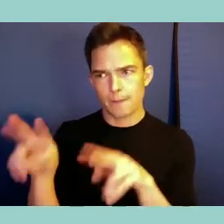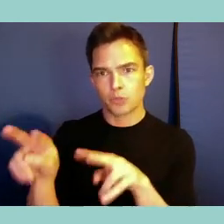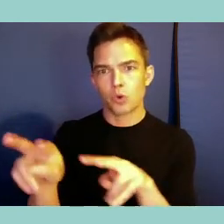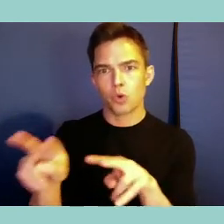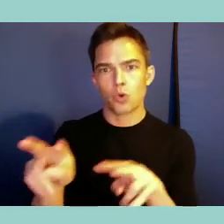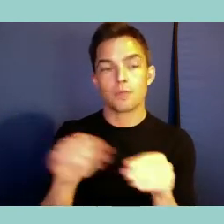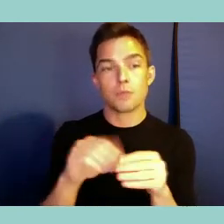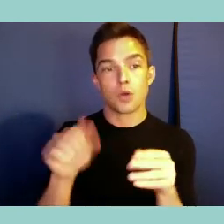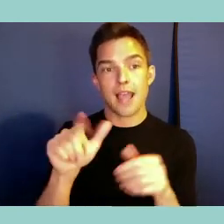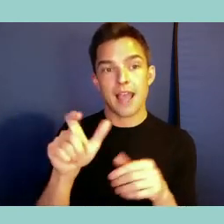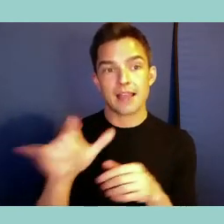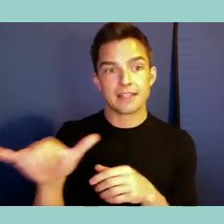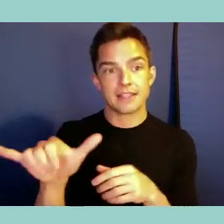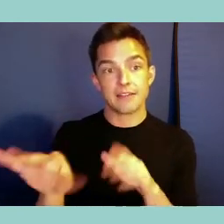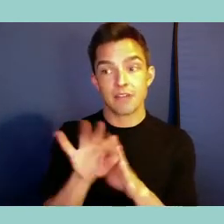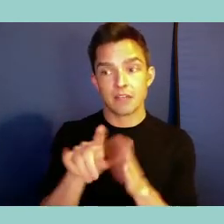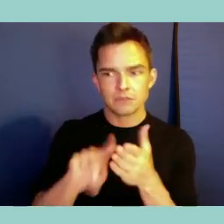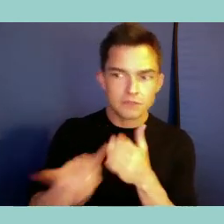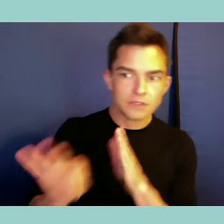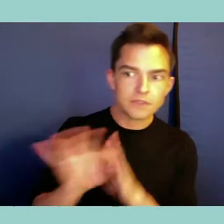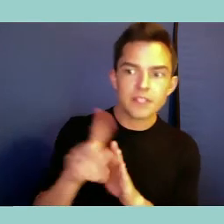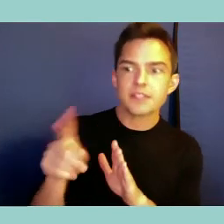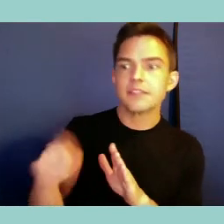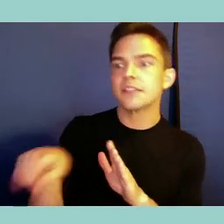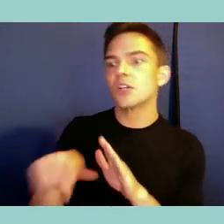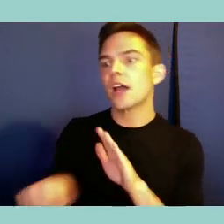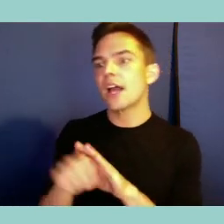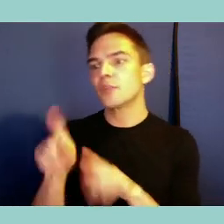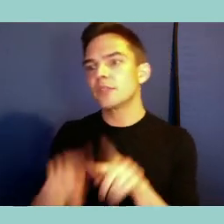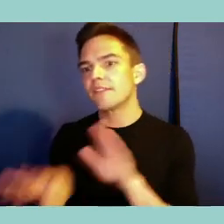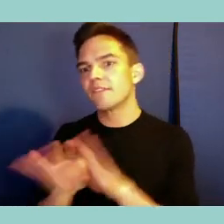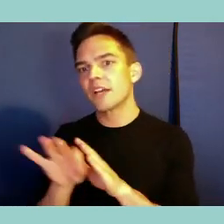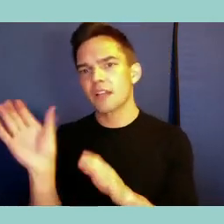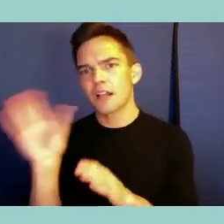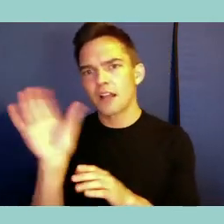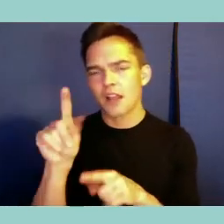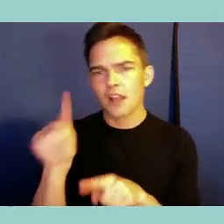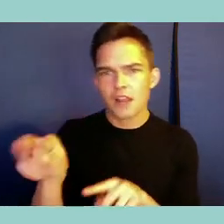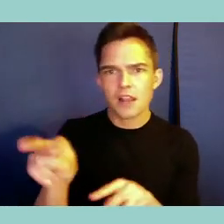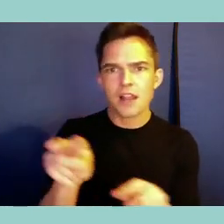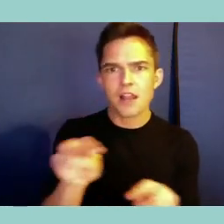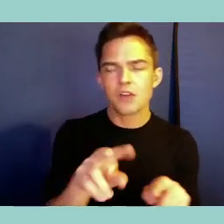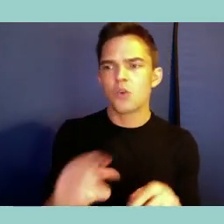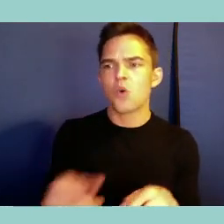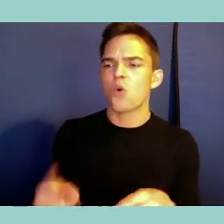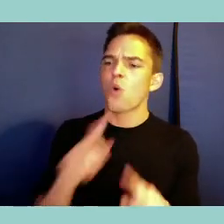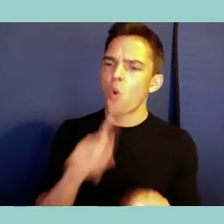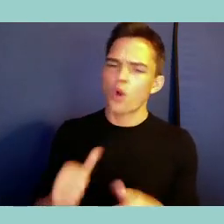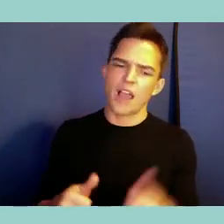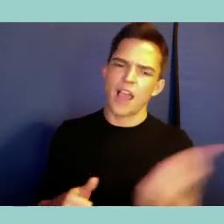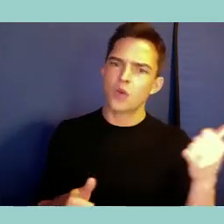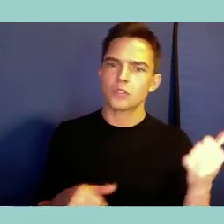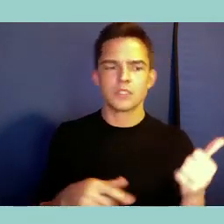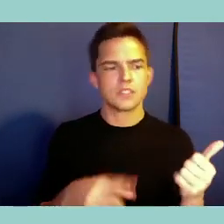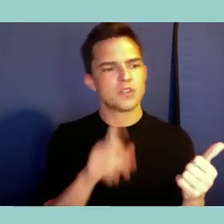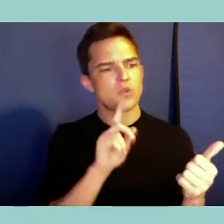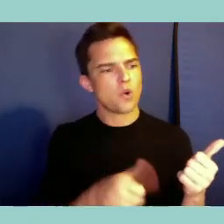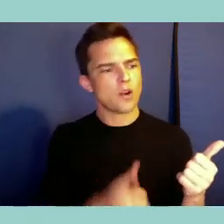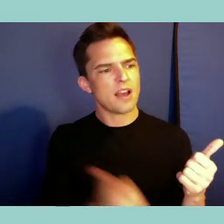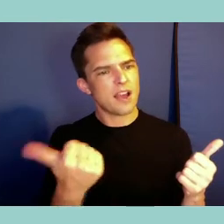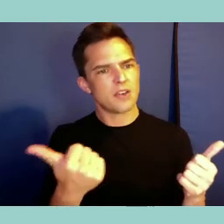some more alleys and find out if they're hiding somewhere where we can't find them. Ordering them out one by